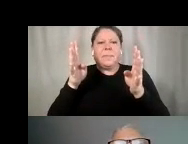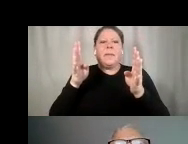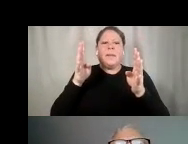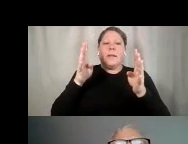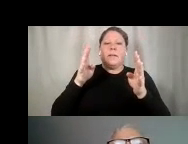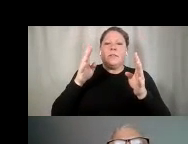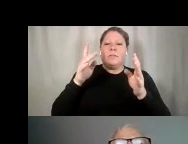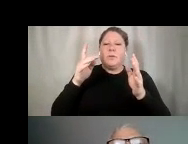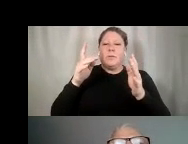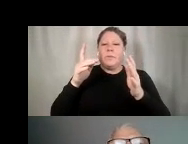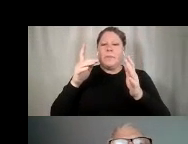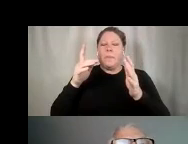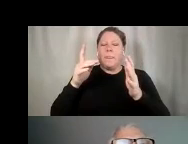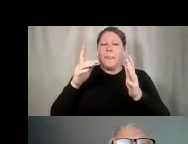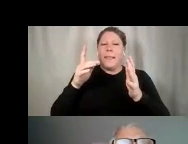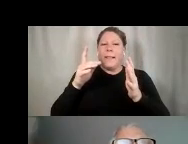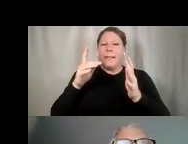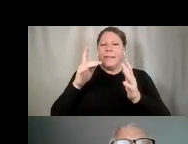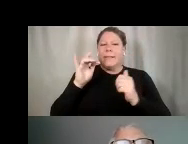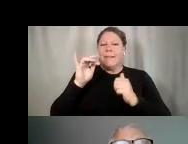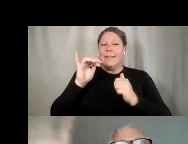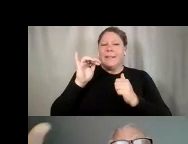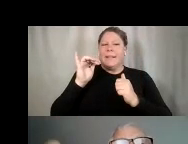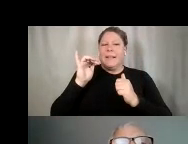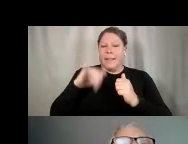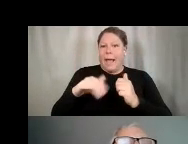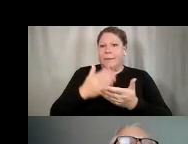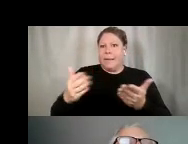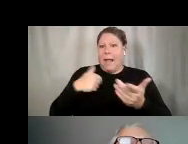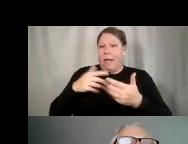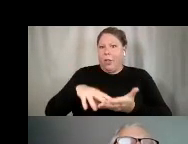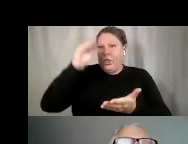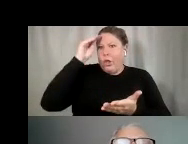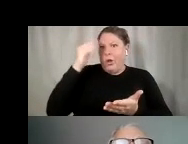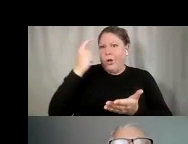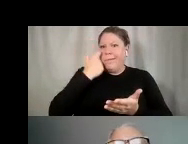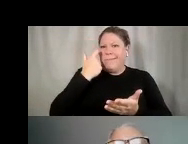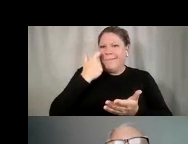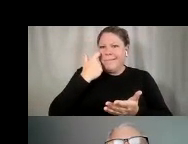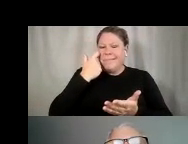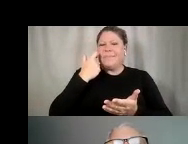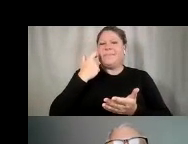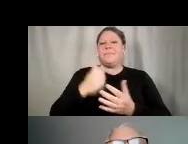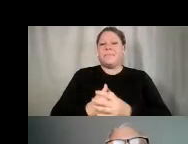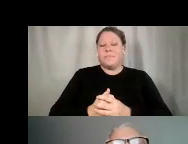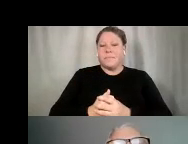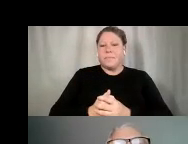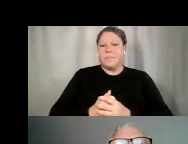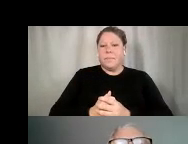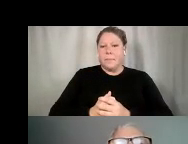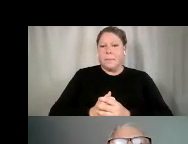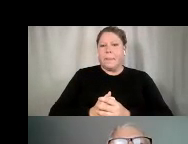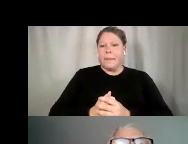dig in to some of the places that I've been able to discover and apply in more recent types of